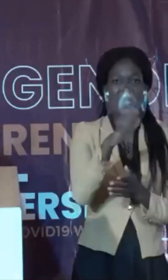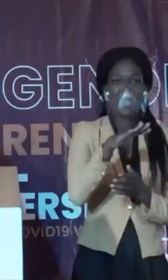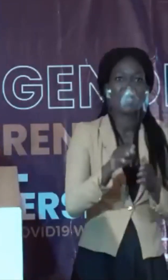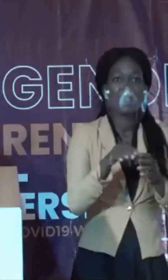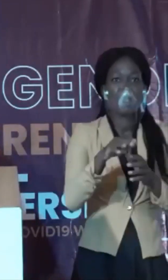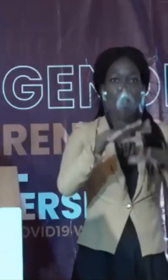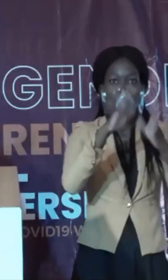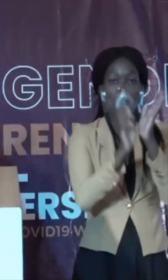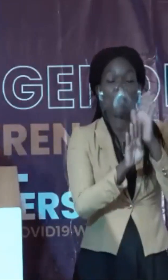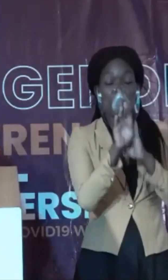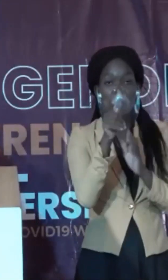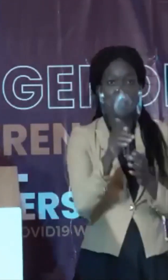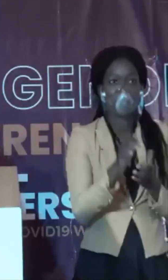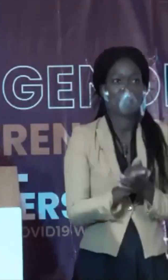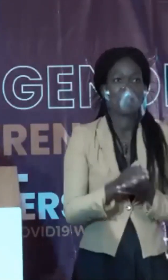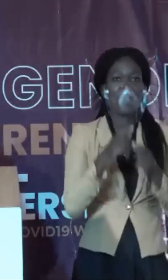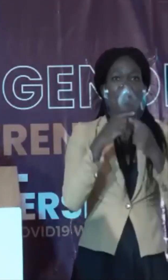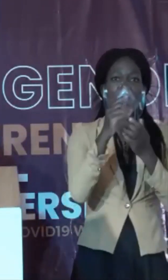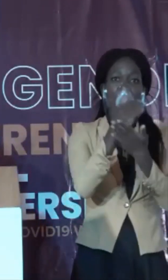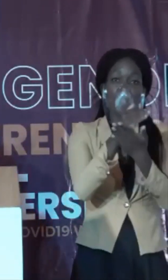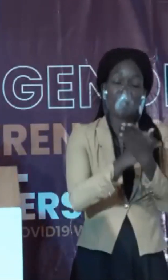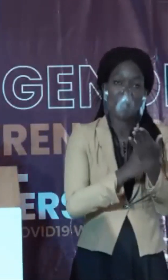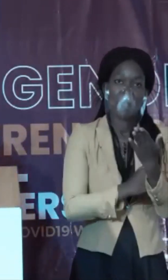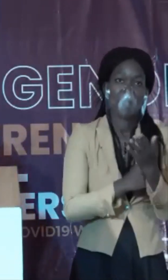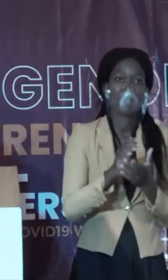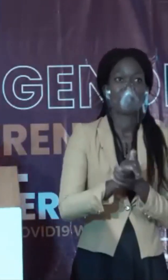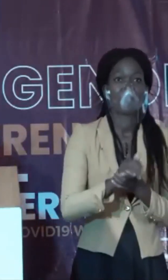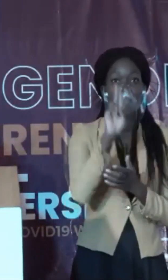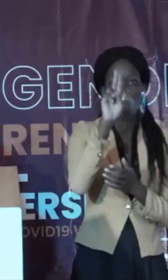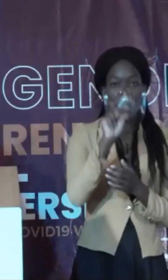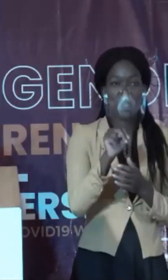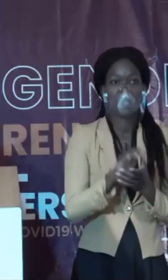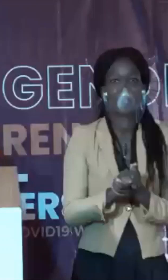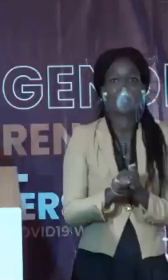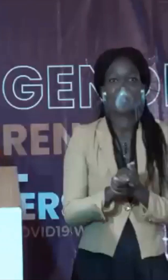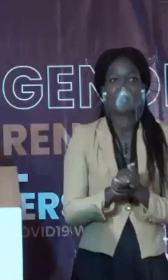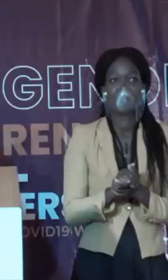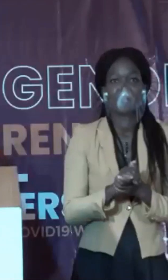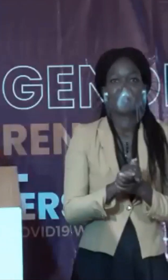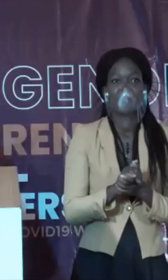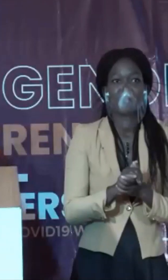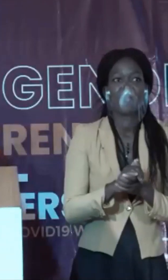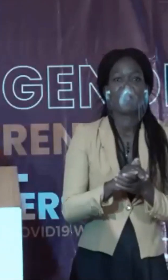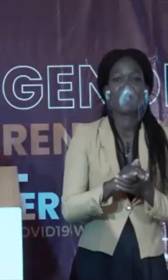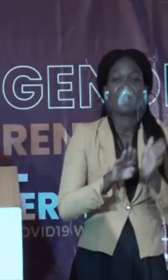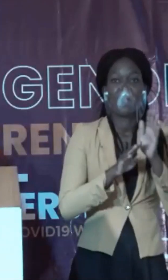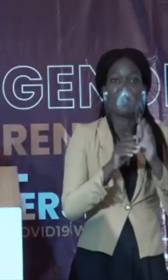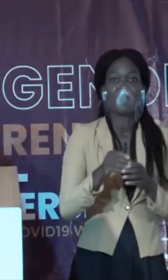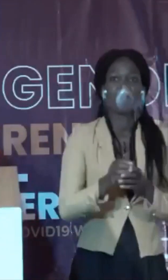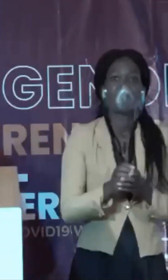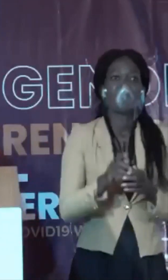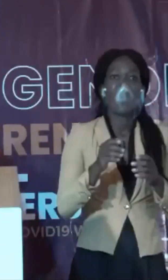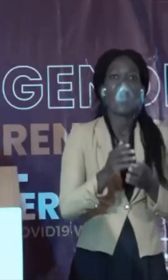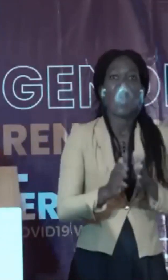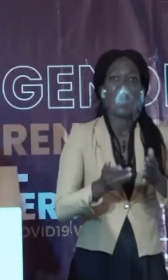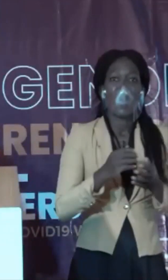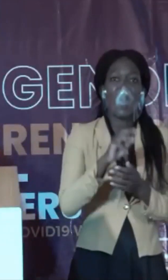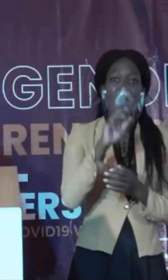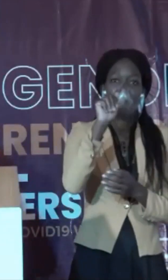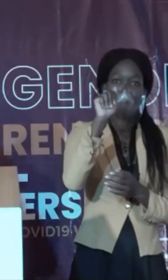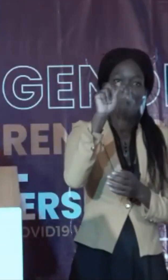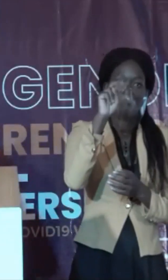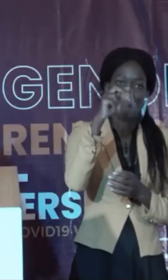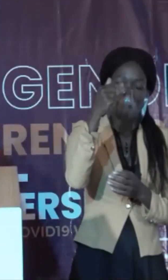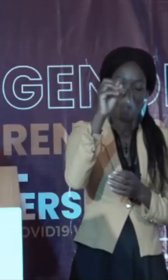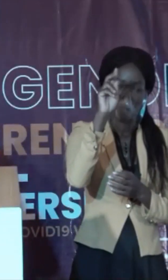the United Nations Secretary General Antonio Guterres High-Level Panel on Digital Cooperation and Group on